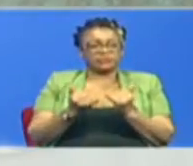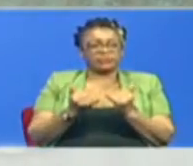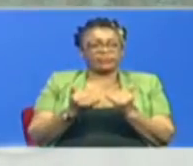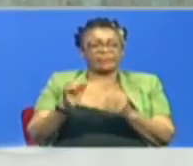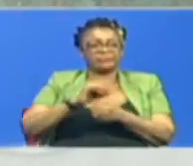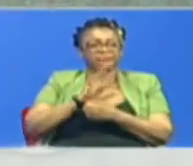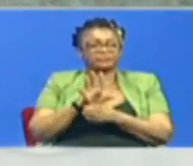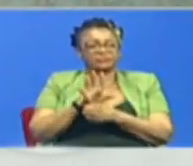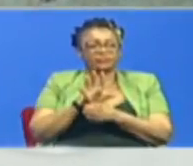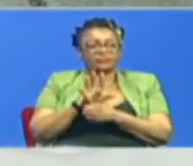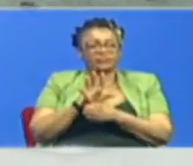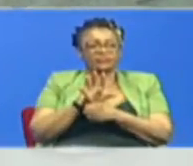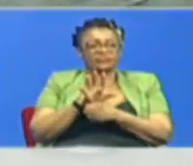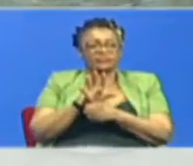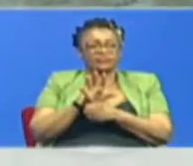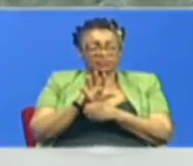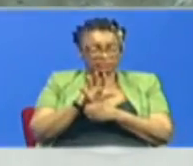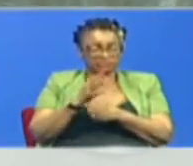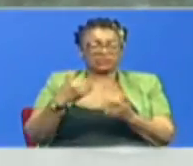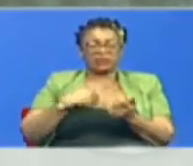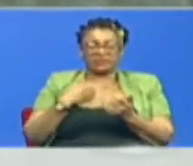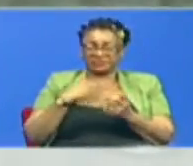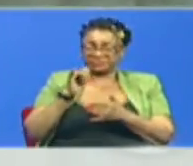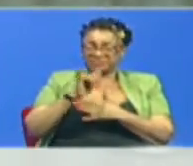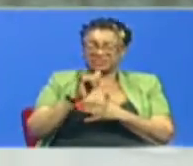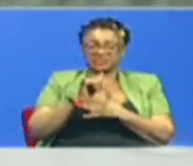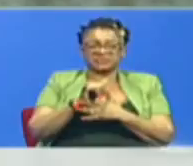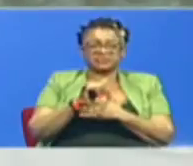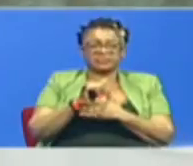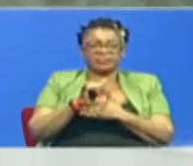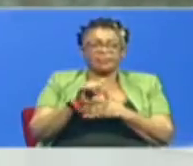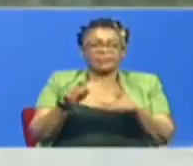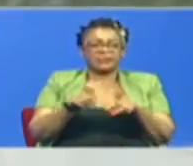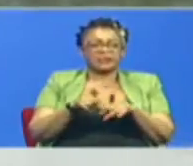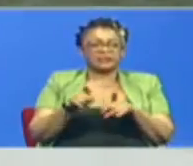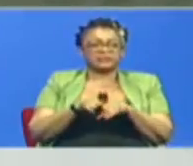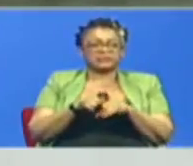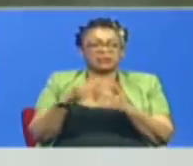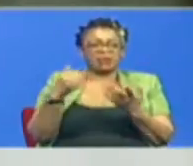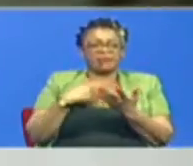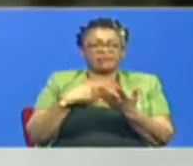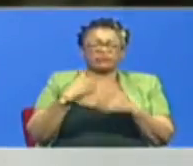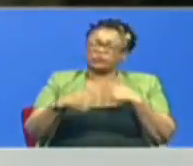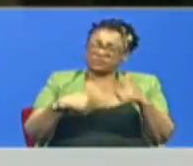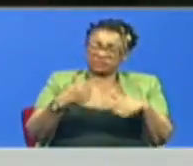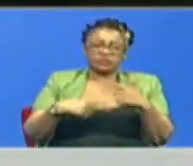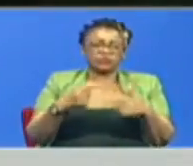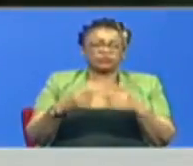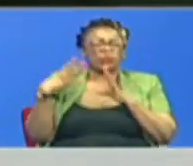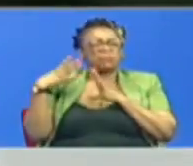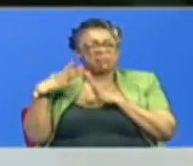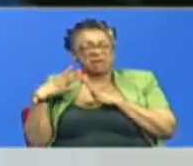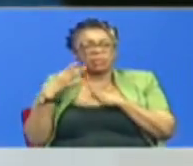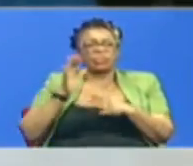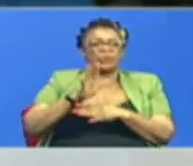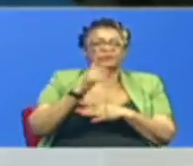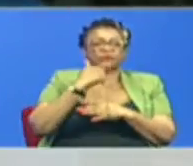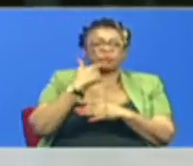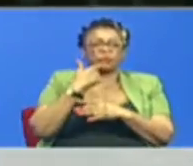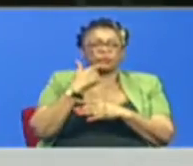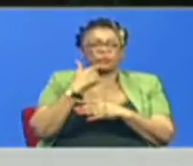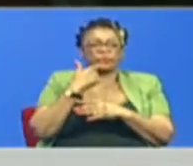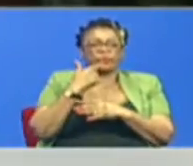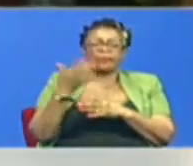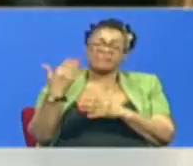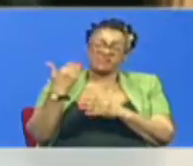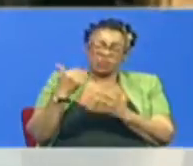COVID-19 is cutting a jarring and unequal path as it disproportionately continues to burden those who even before had